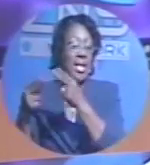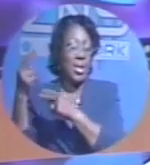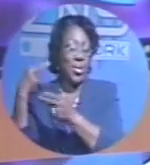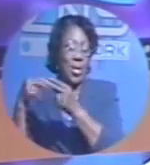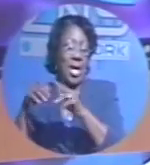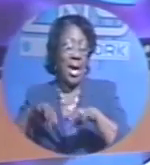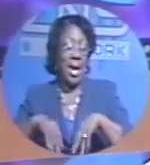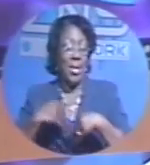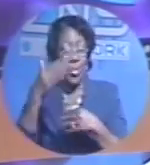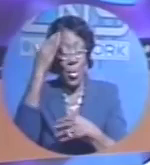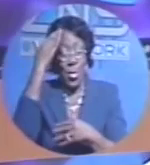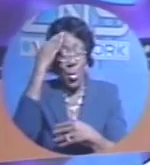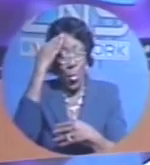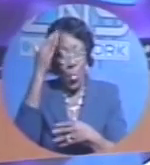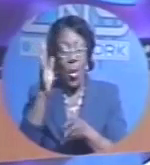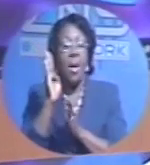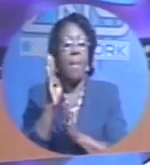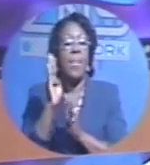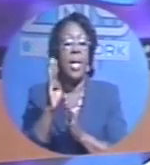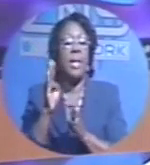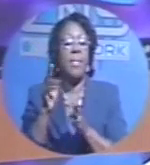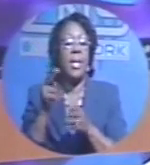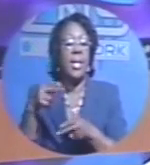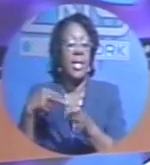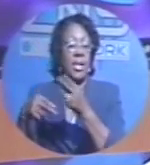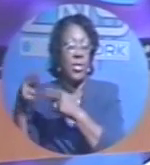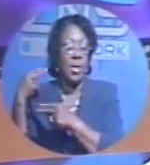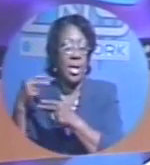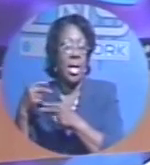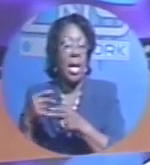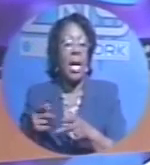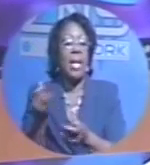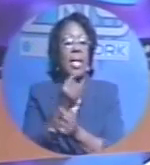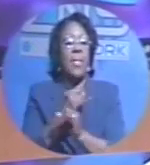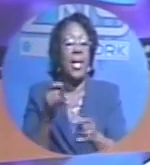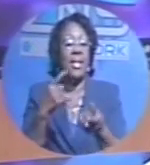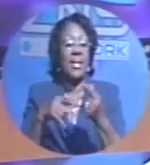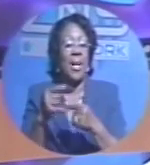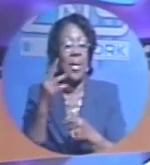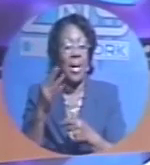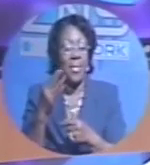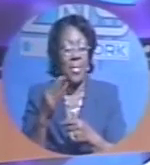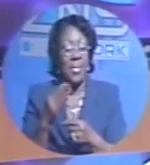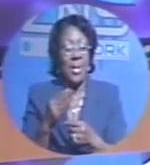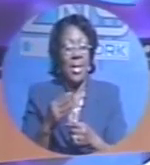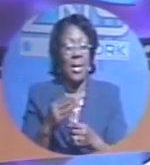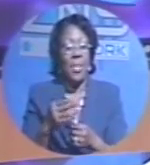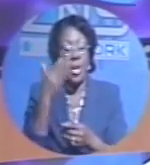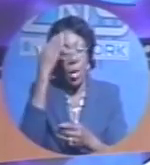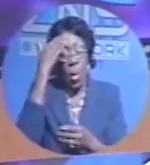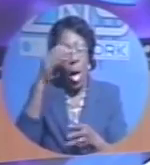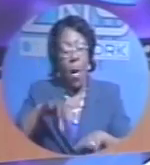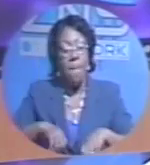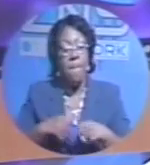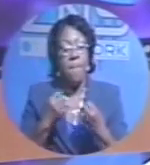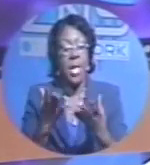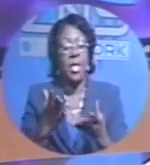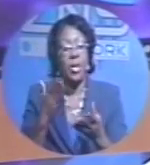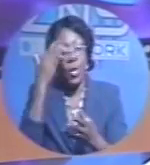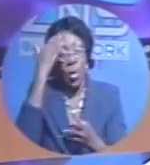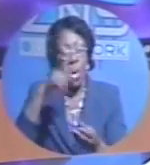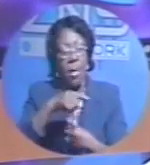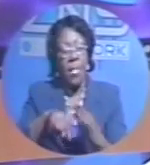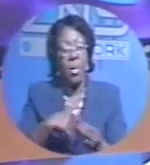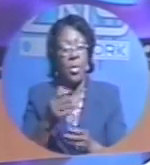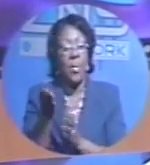We asked some of you today in light of the independence celebrations to test your knowledge of trivia. Here's a look at how you did with our